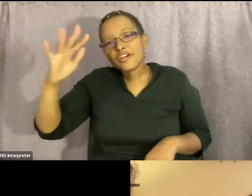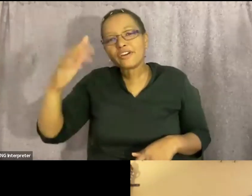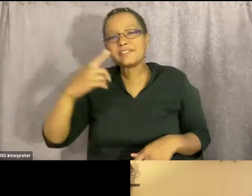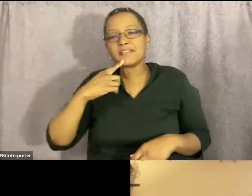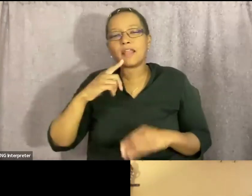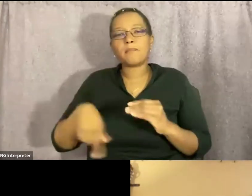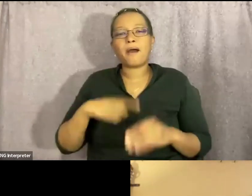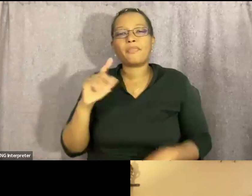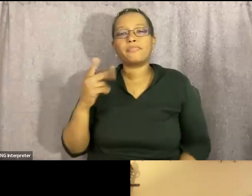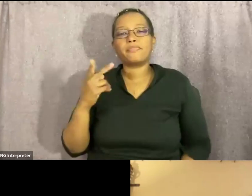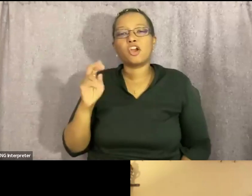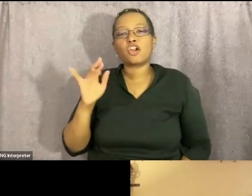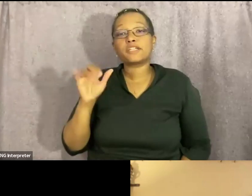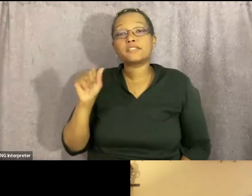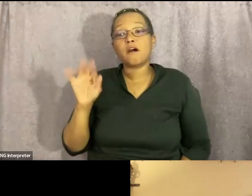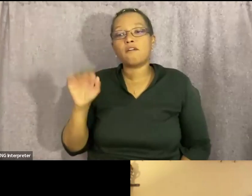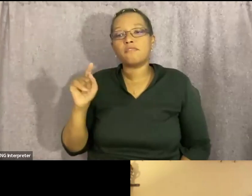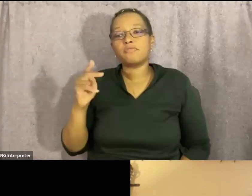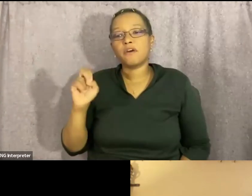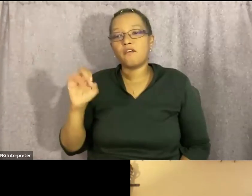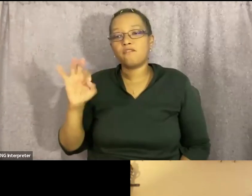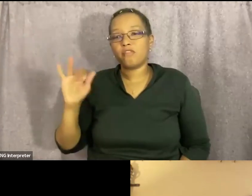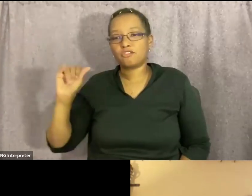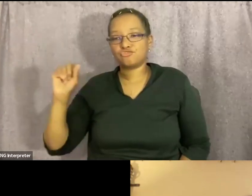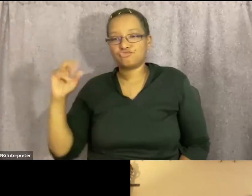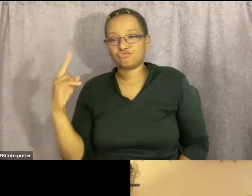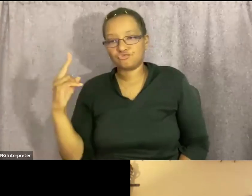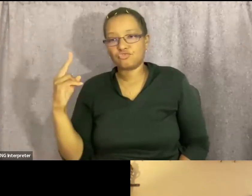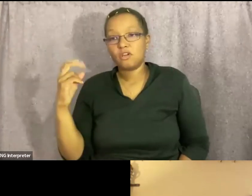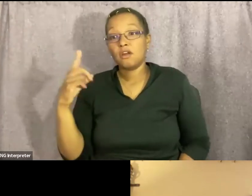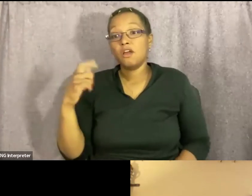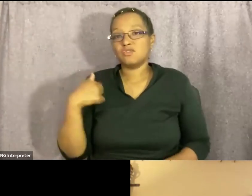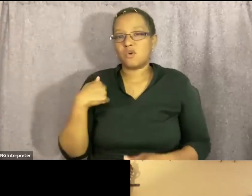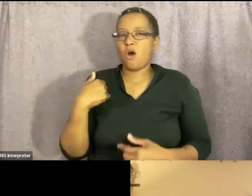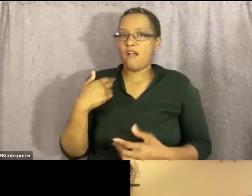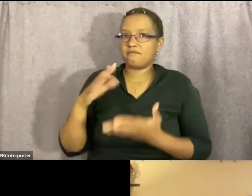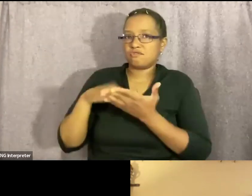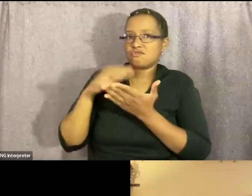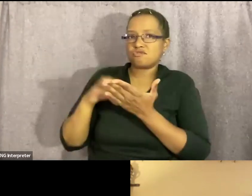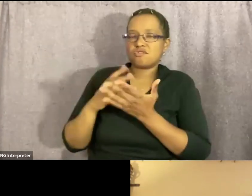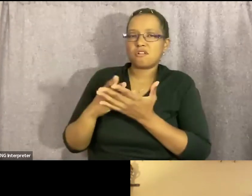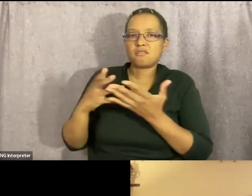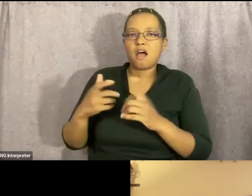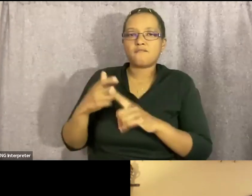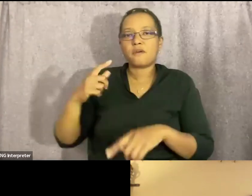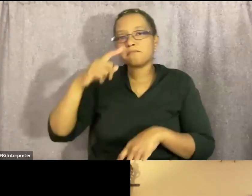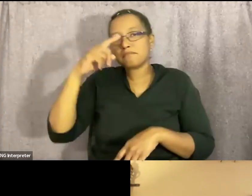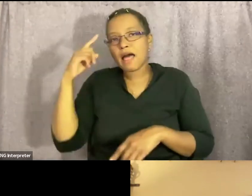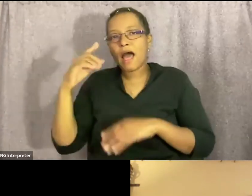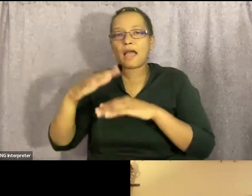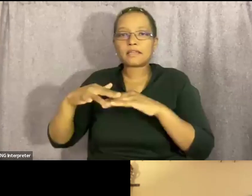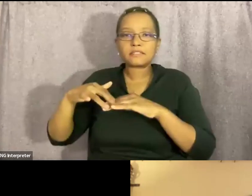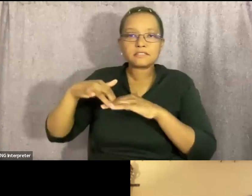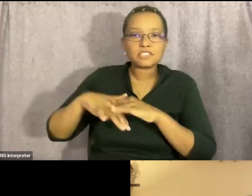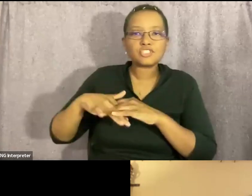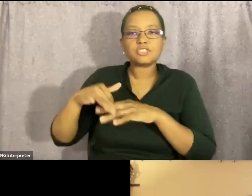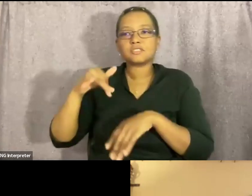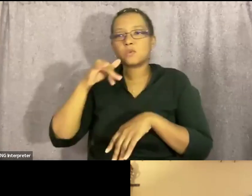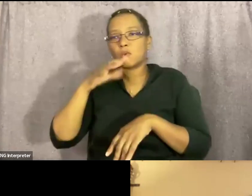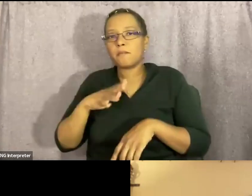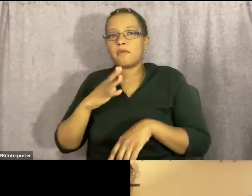because I always fear that I'm going to take up all the space, which is interesting. So thus I take the extreme and take no